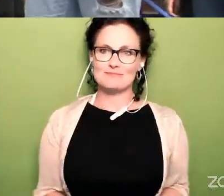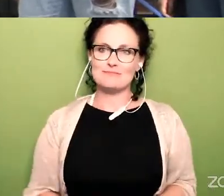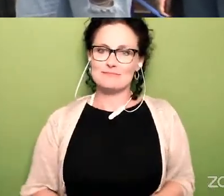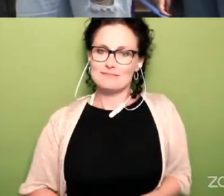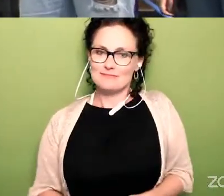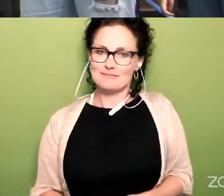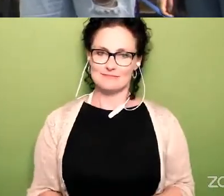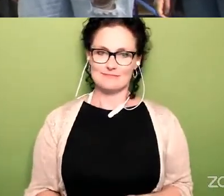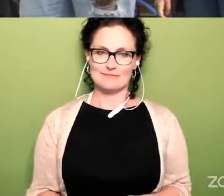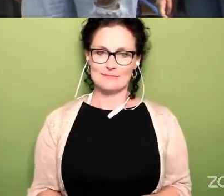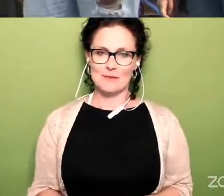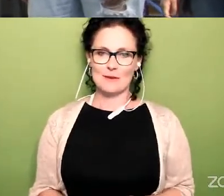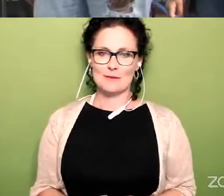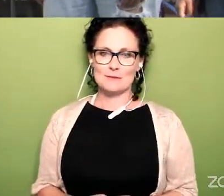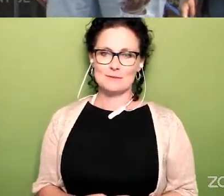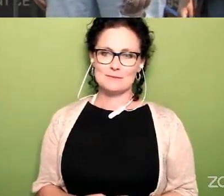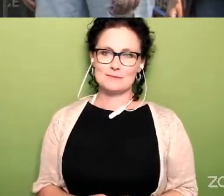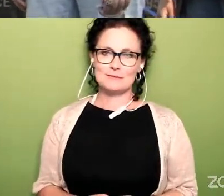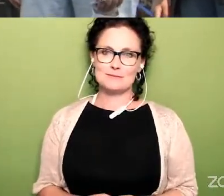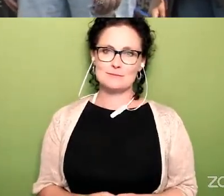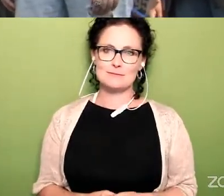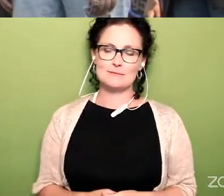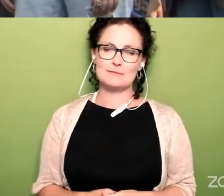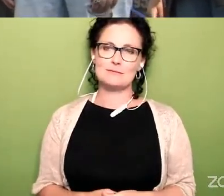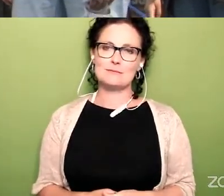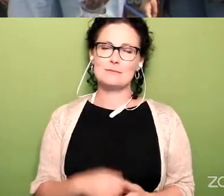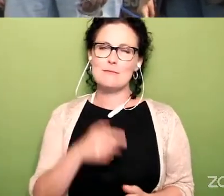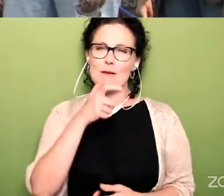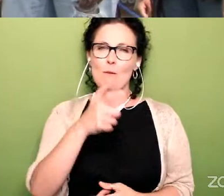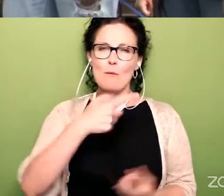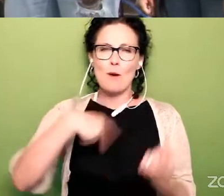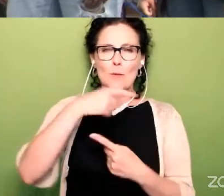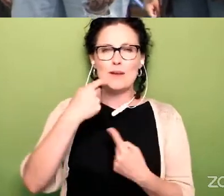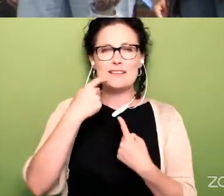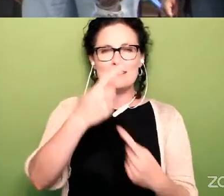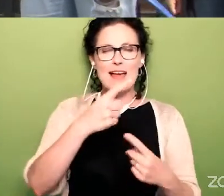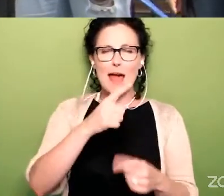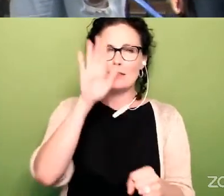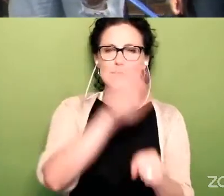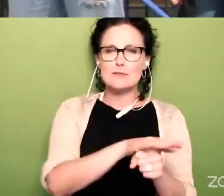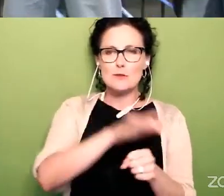us. As my parents always said, it's a very important word. I